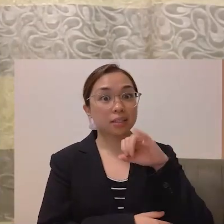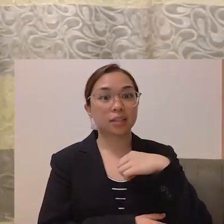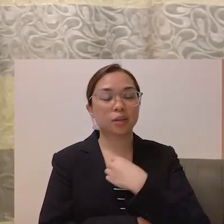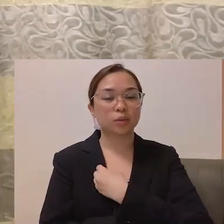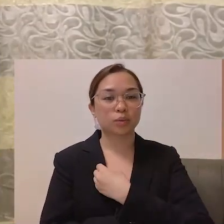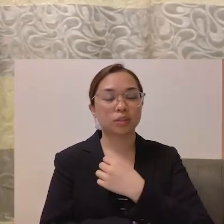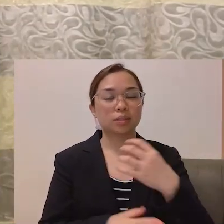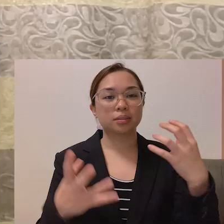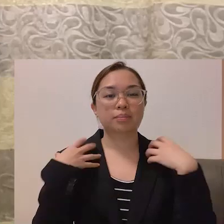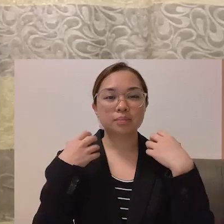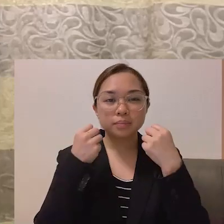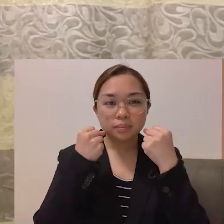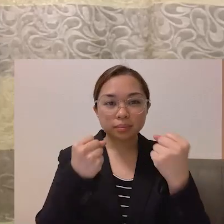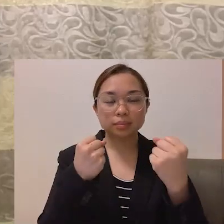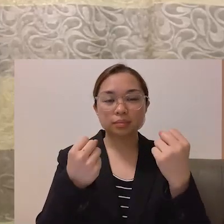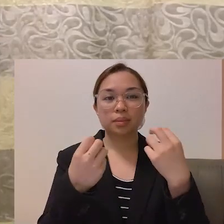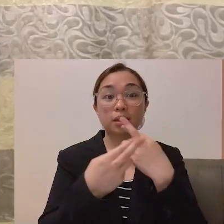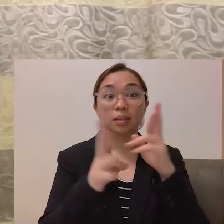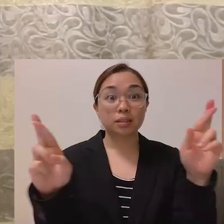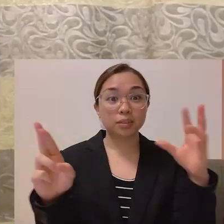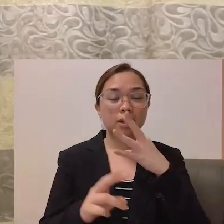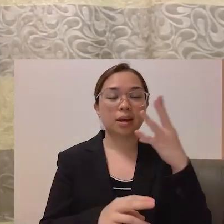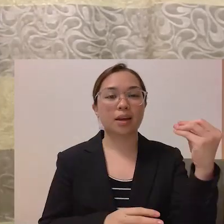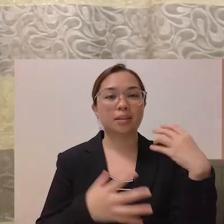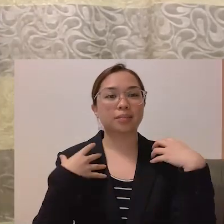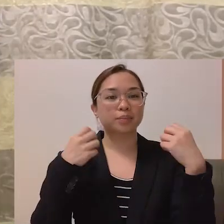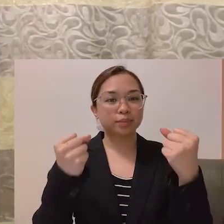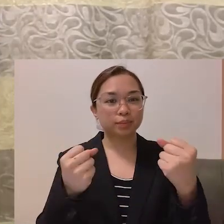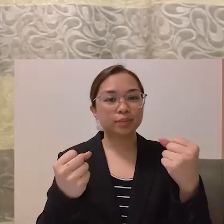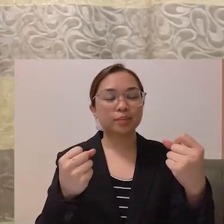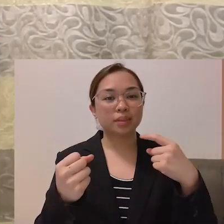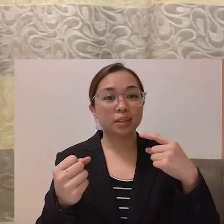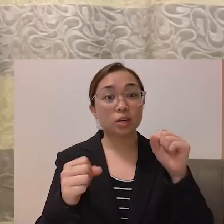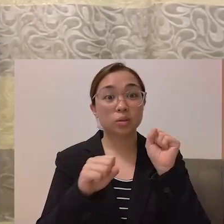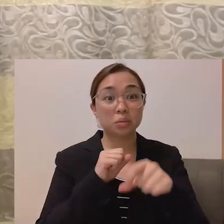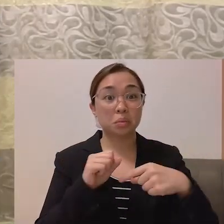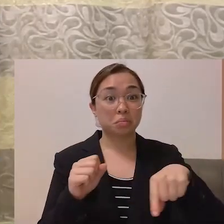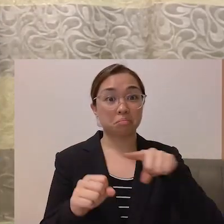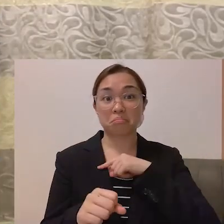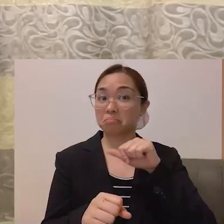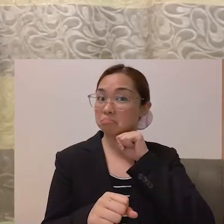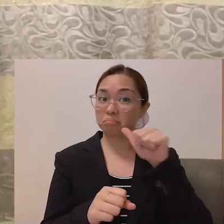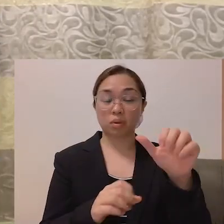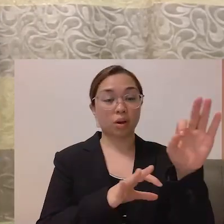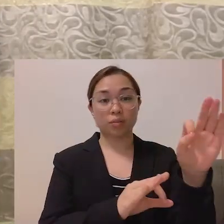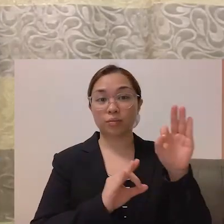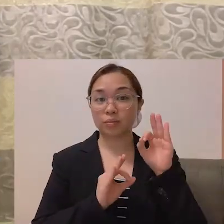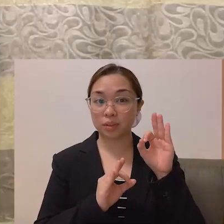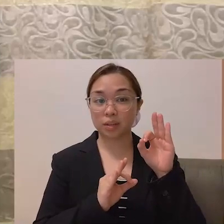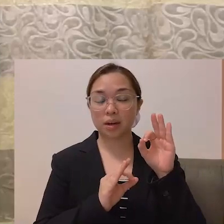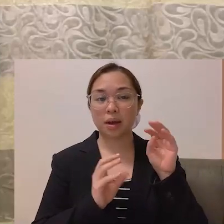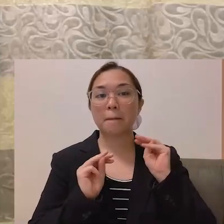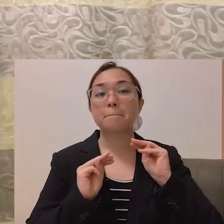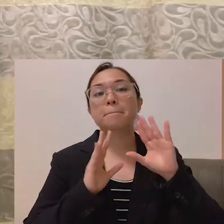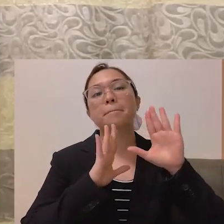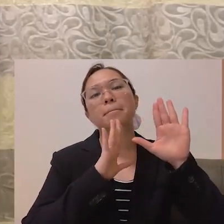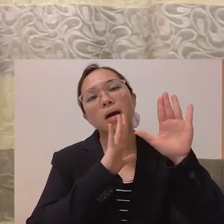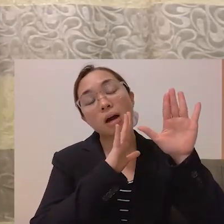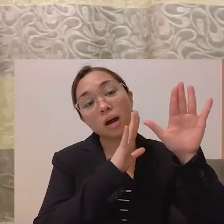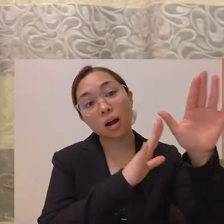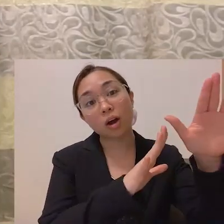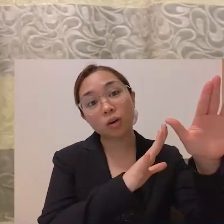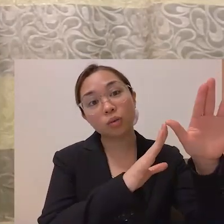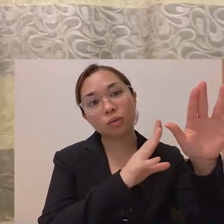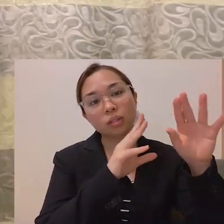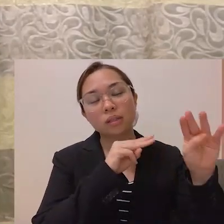trouble. Therefore, we will not fear though the earth gives way, though the mountains be moved into the heart of the sea,